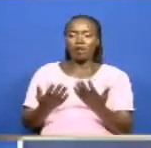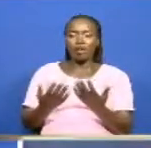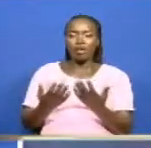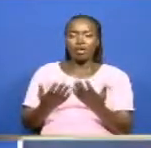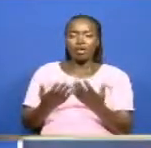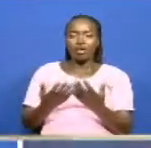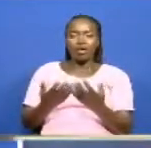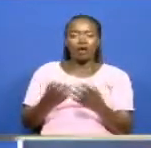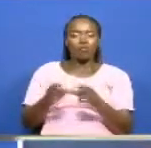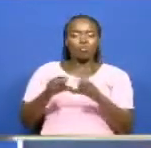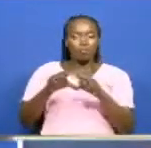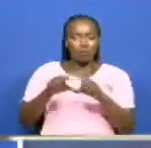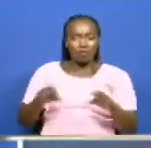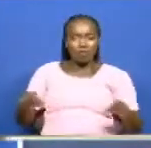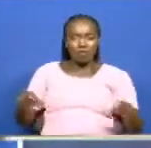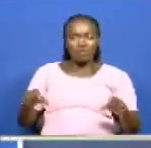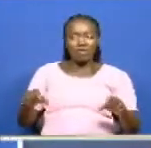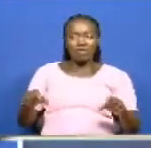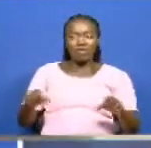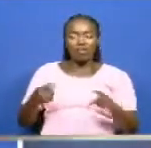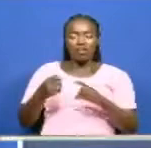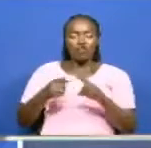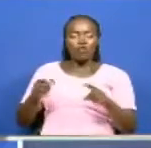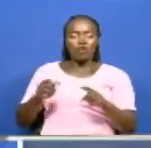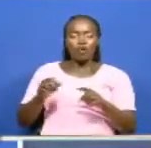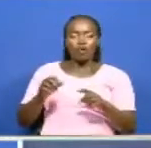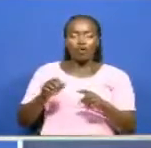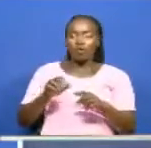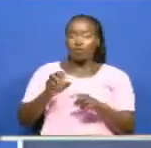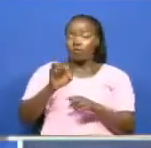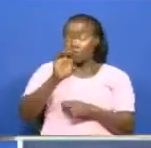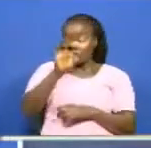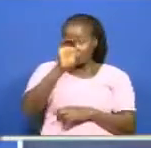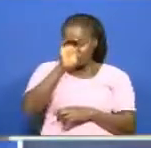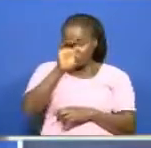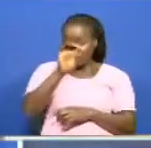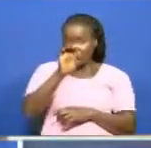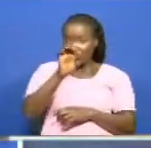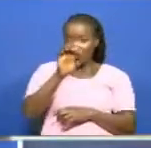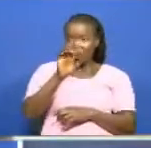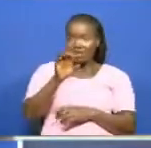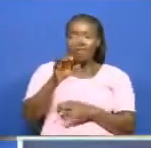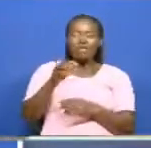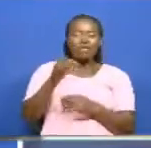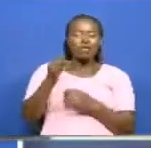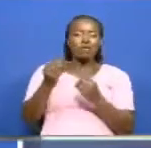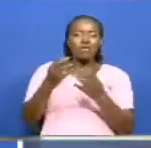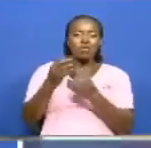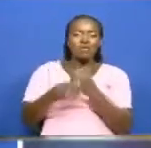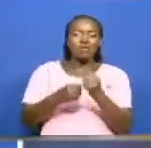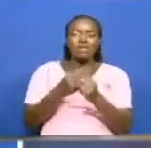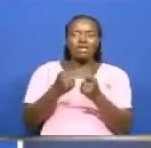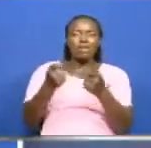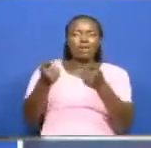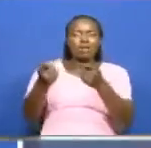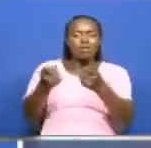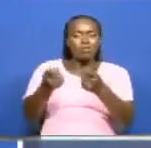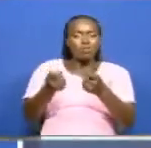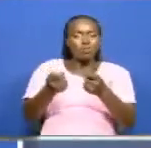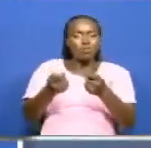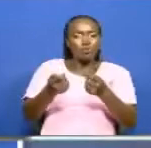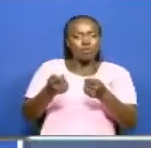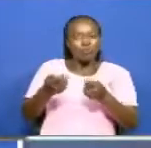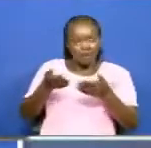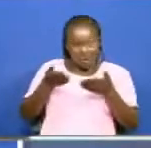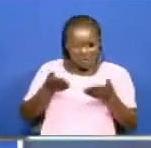ni meli ambazo zitoke kule Ulaya, meli ambazo zimepita karne na karne. Zivurutwe, zikuje hapa